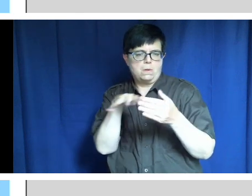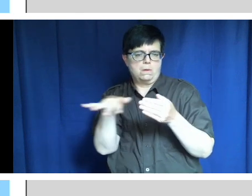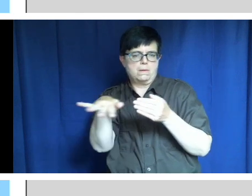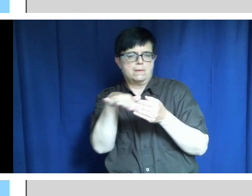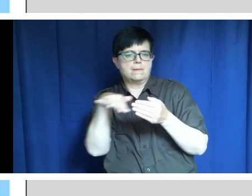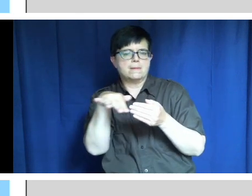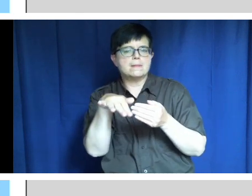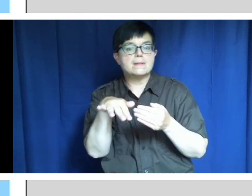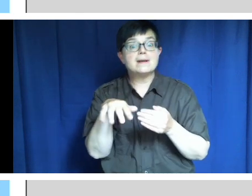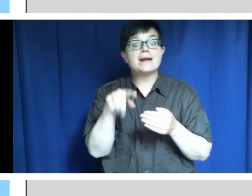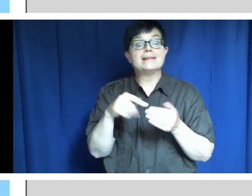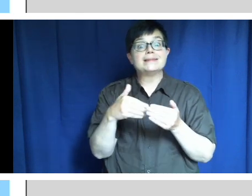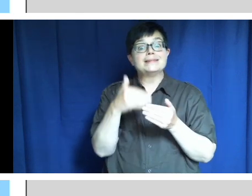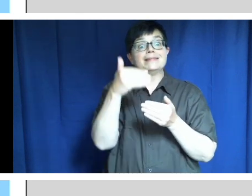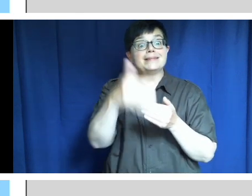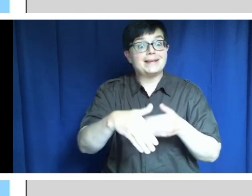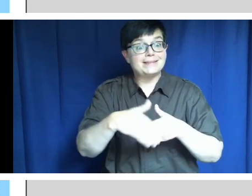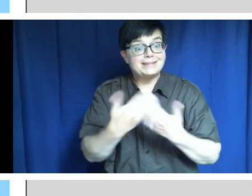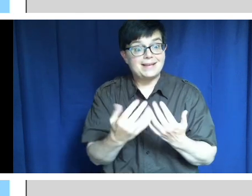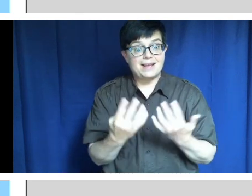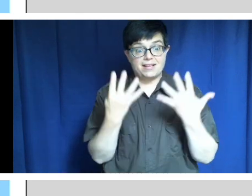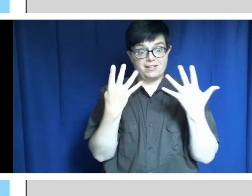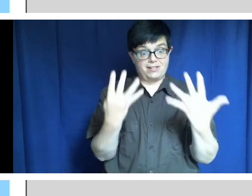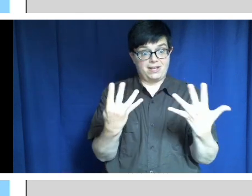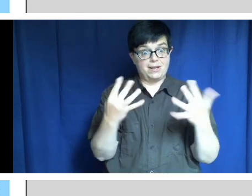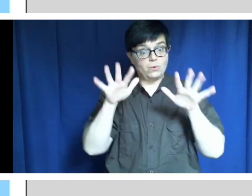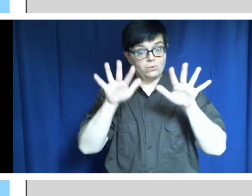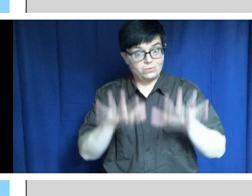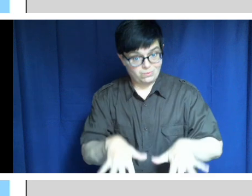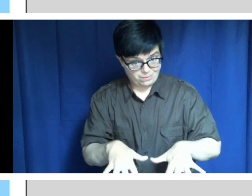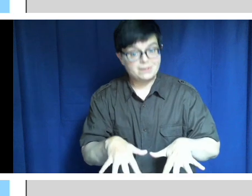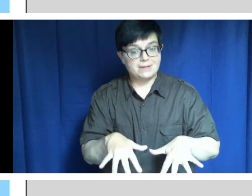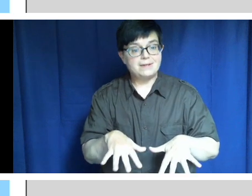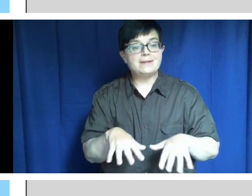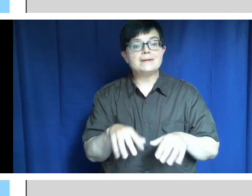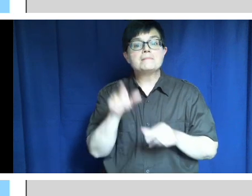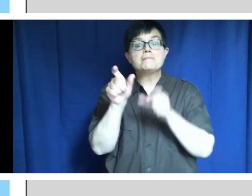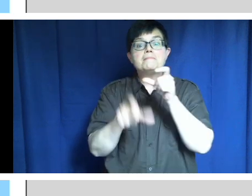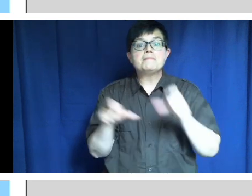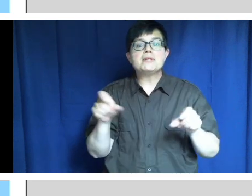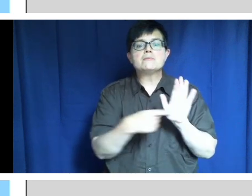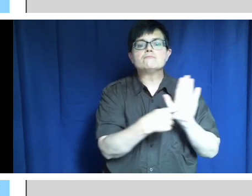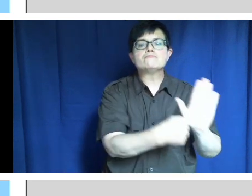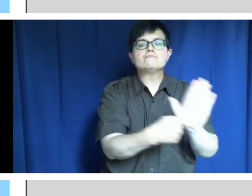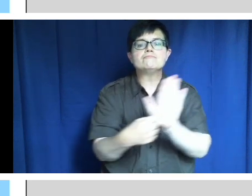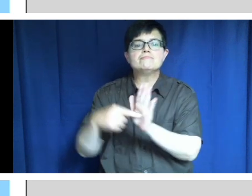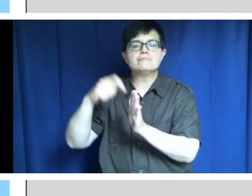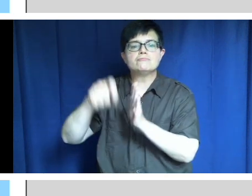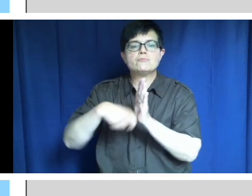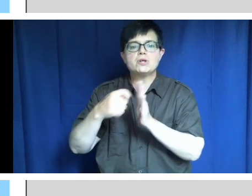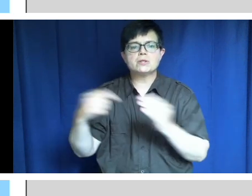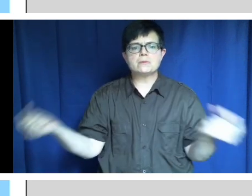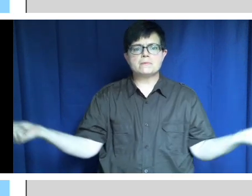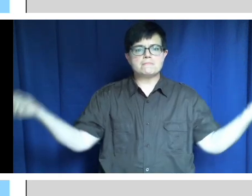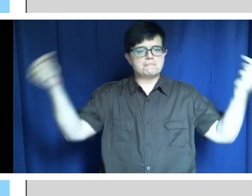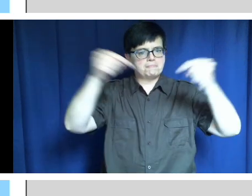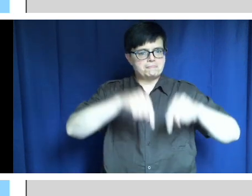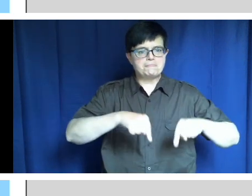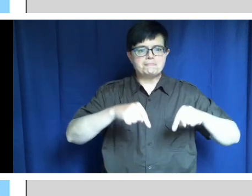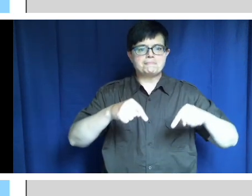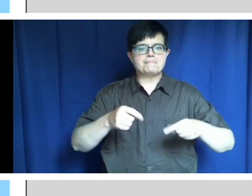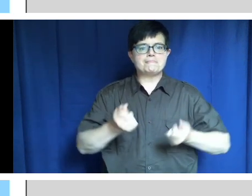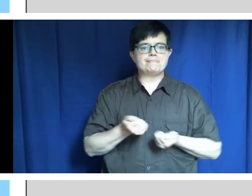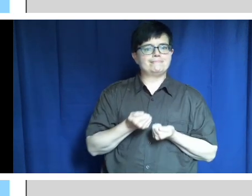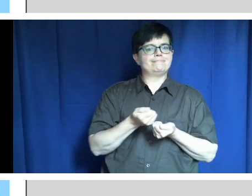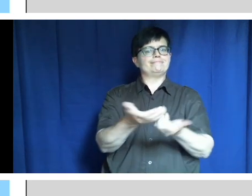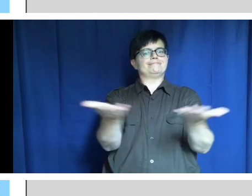day after, on October 9, the policy representatives of our project will be able to present our first version of